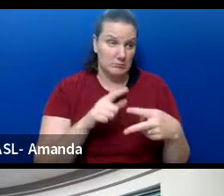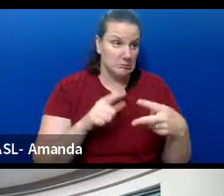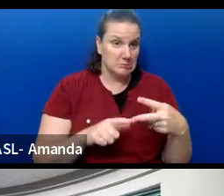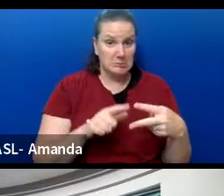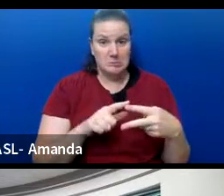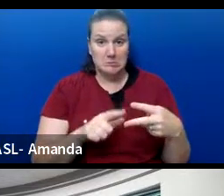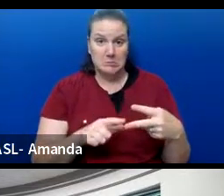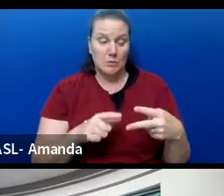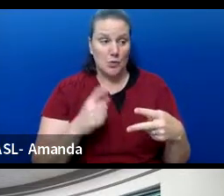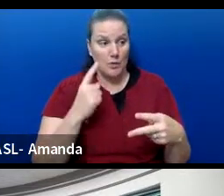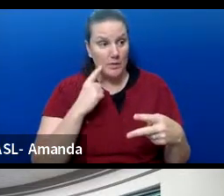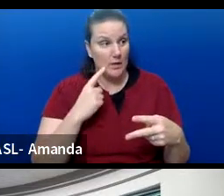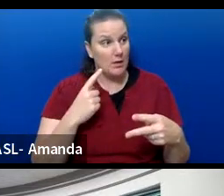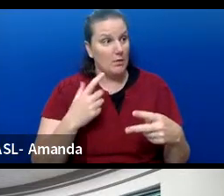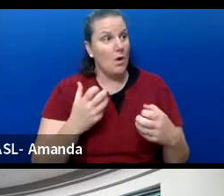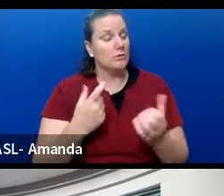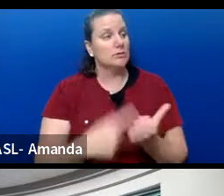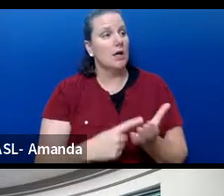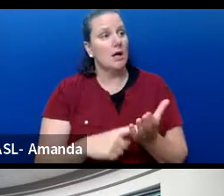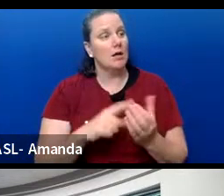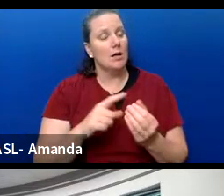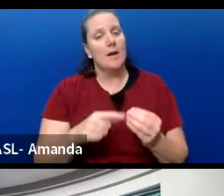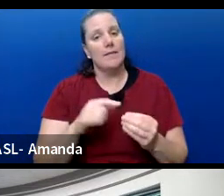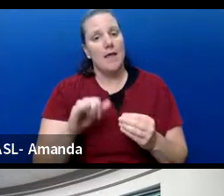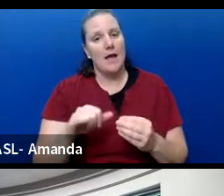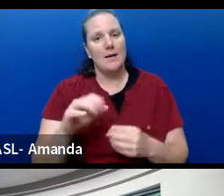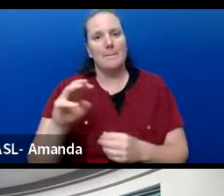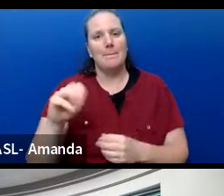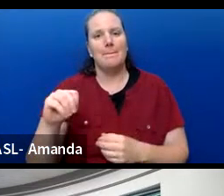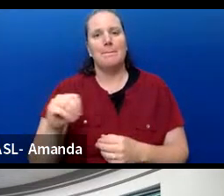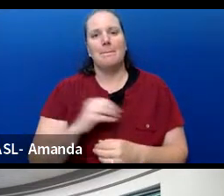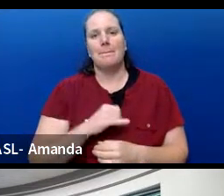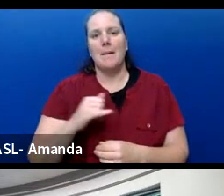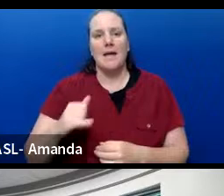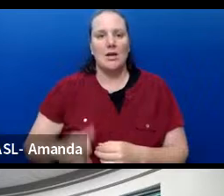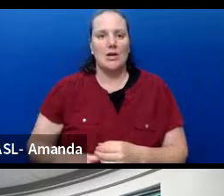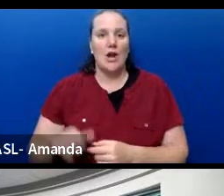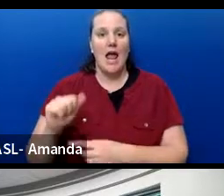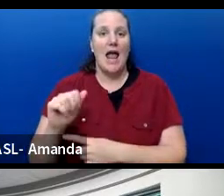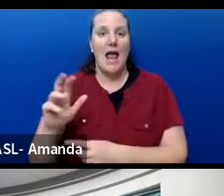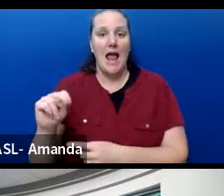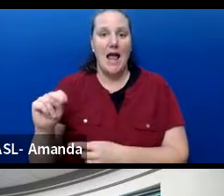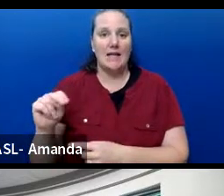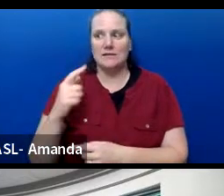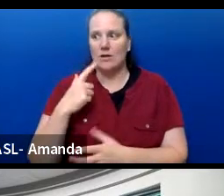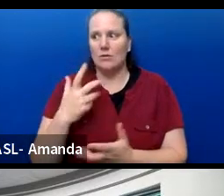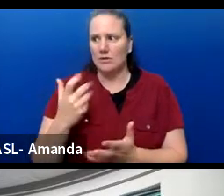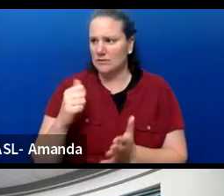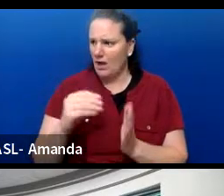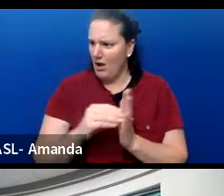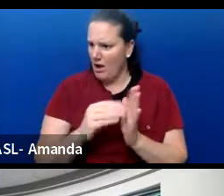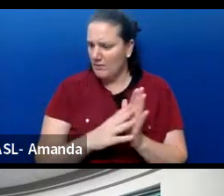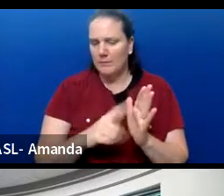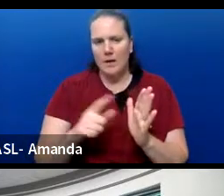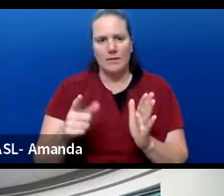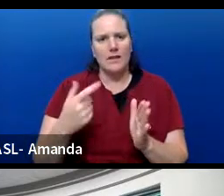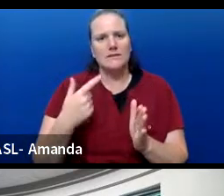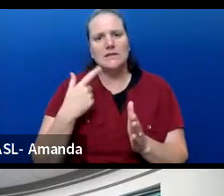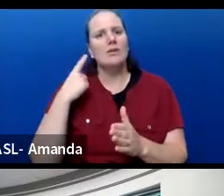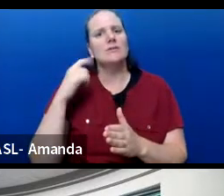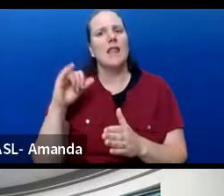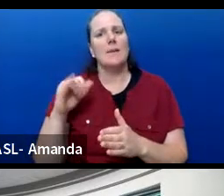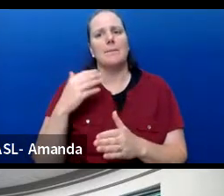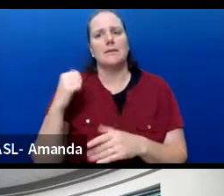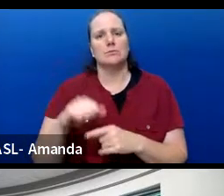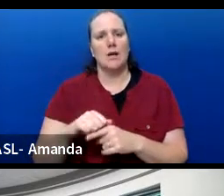things you really want to talk about that, to Marianne's point, this isn't on, we want to make sure it's on there because it sounds like it's best practice, but we want to